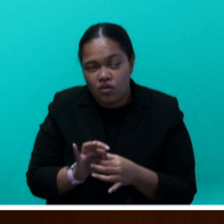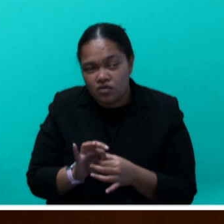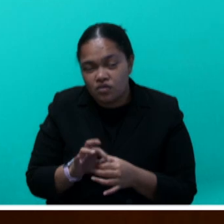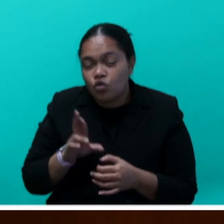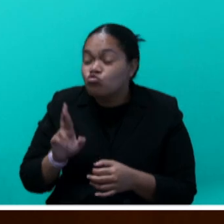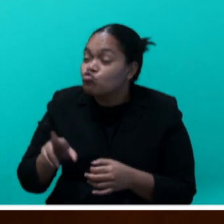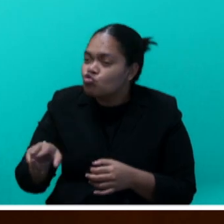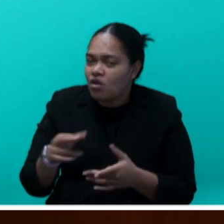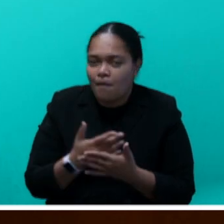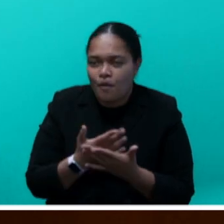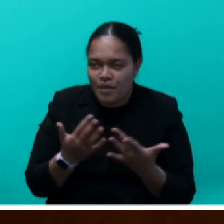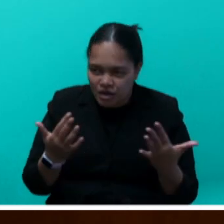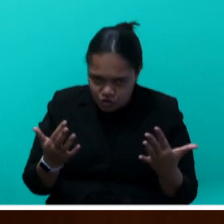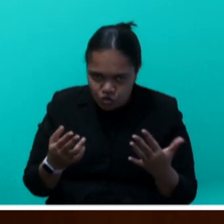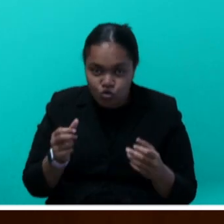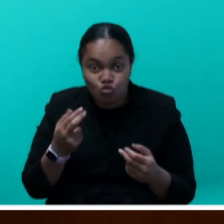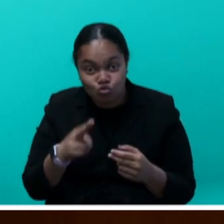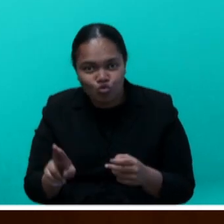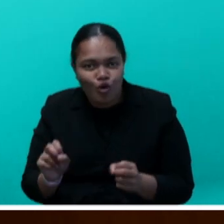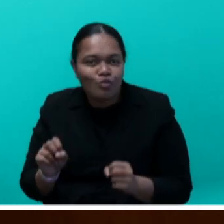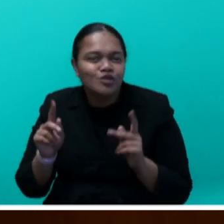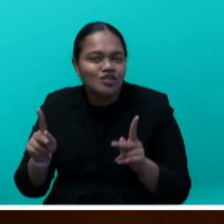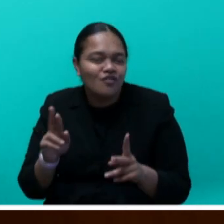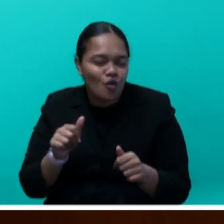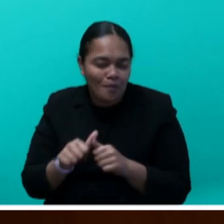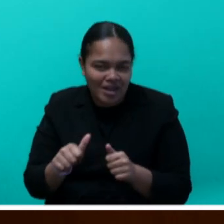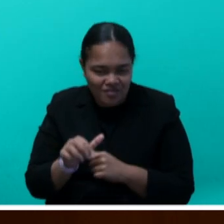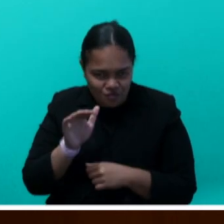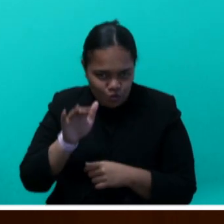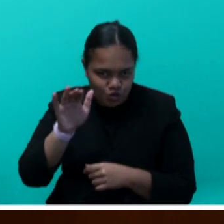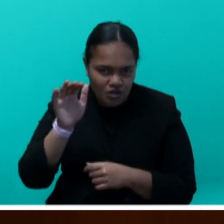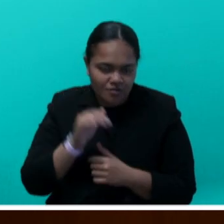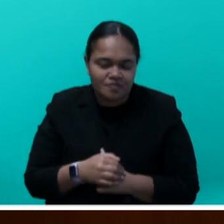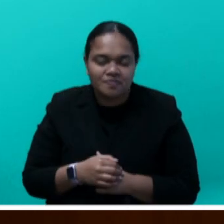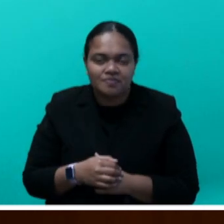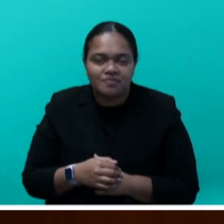rural population to opportunities for a better future.